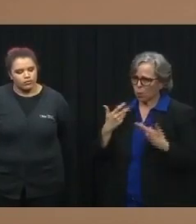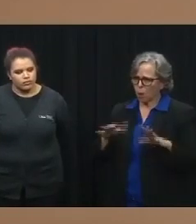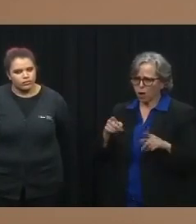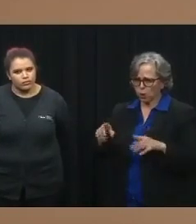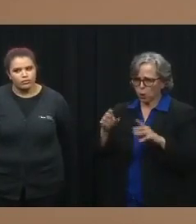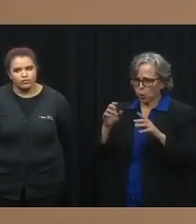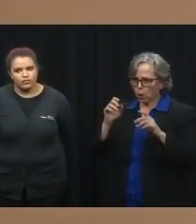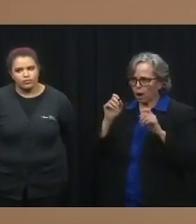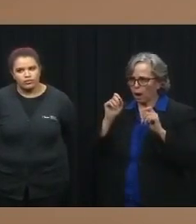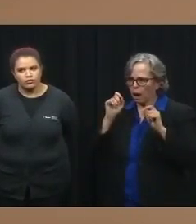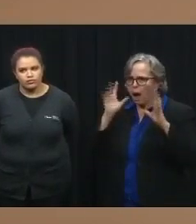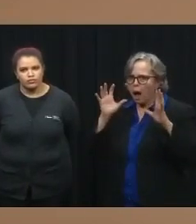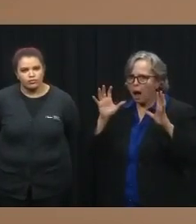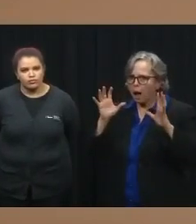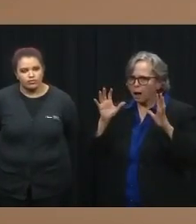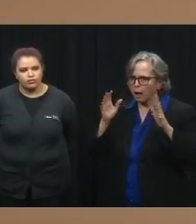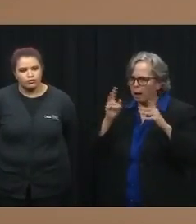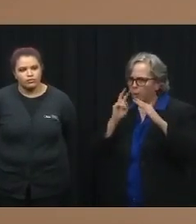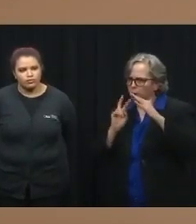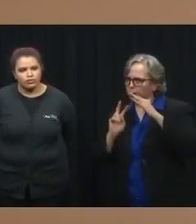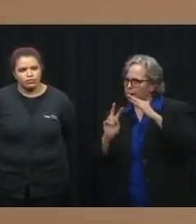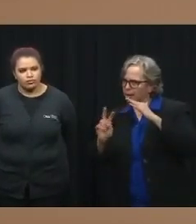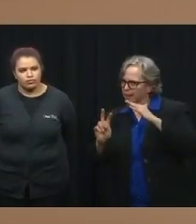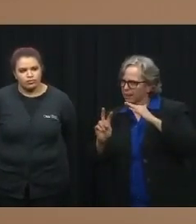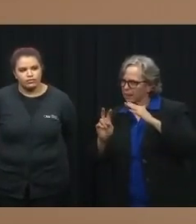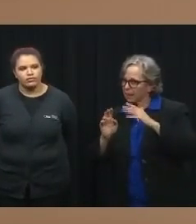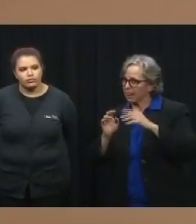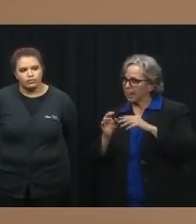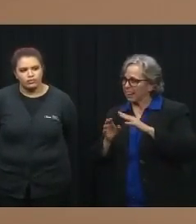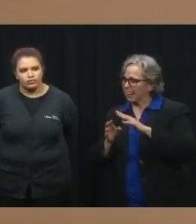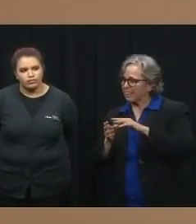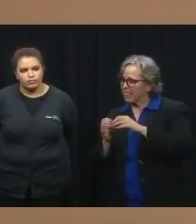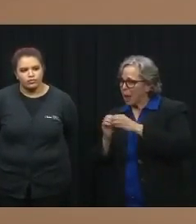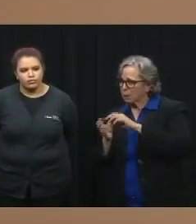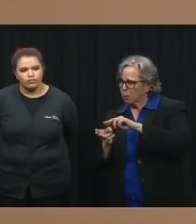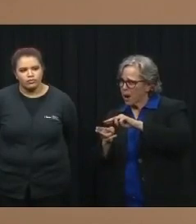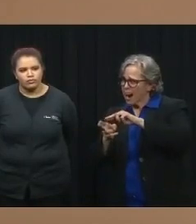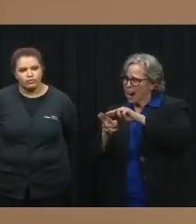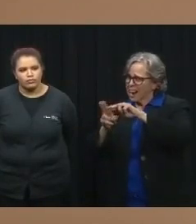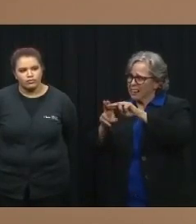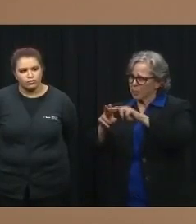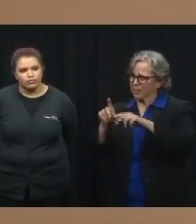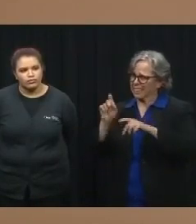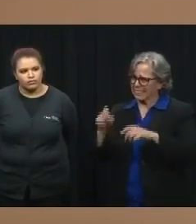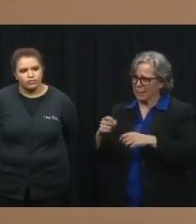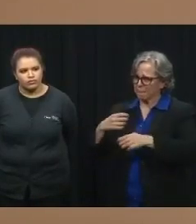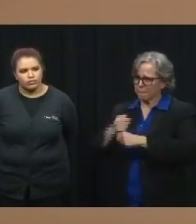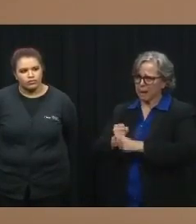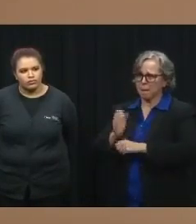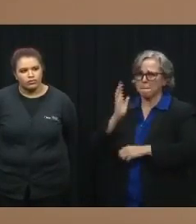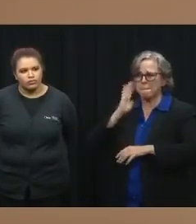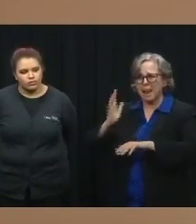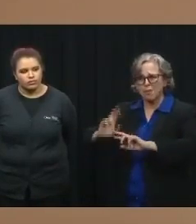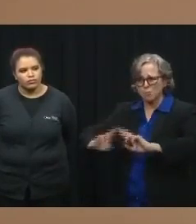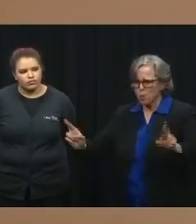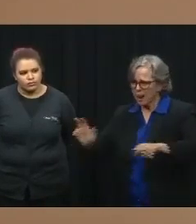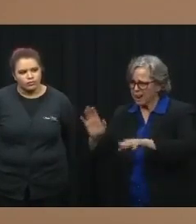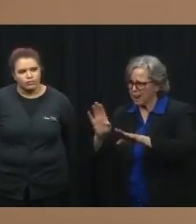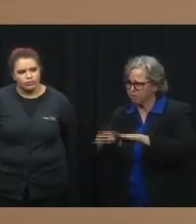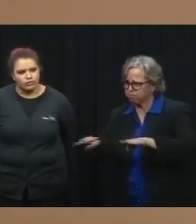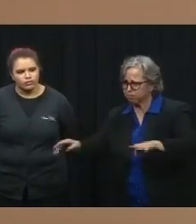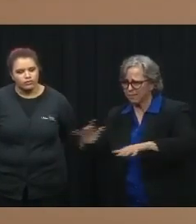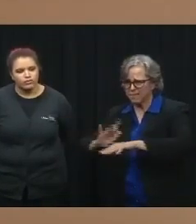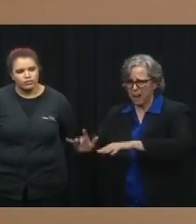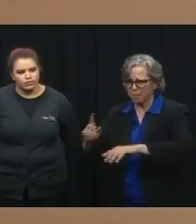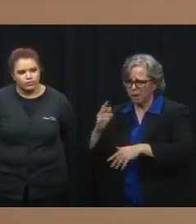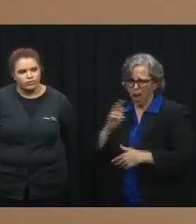trend. I mean, we will need to build extra capacity. Our hospitals have been collaborating to work on that alongside the governor's